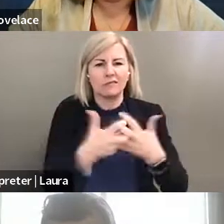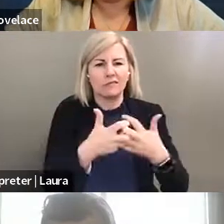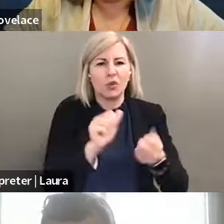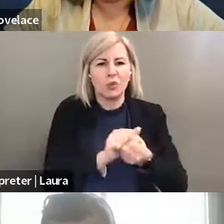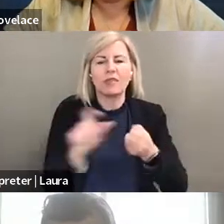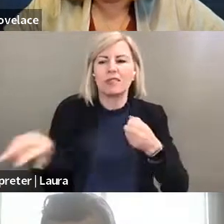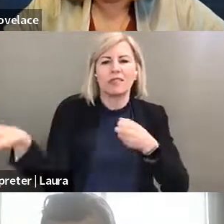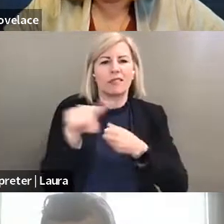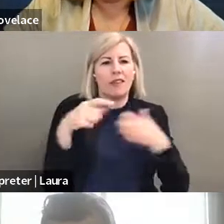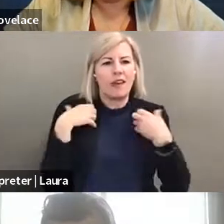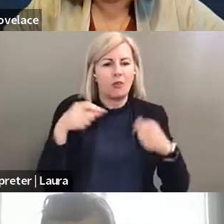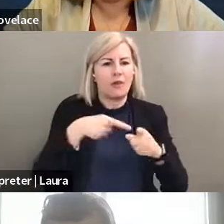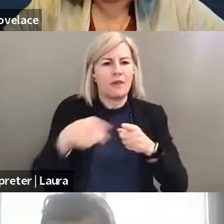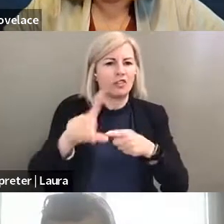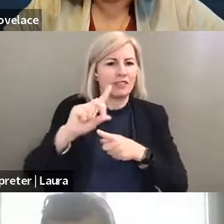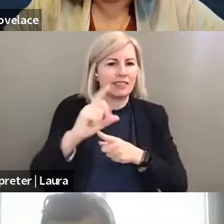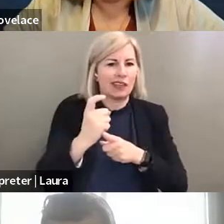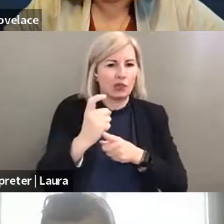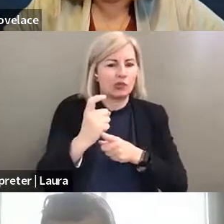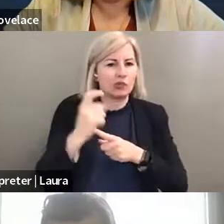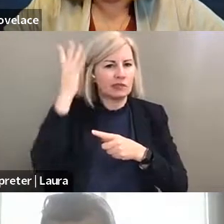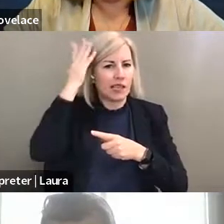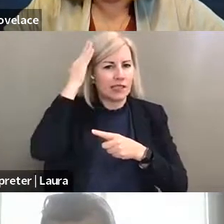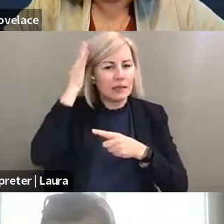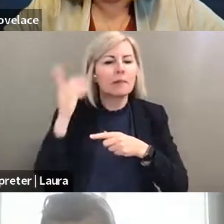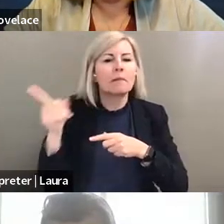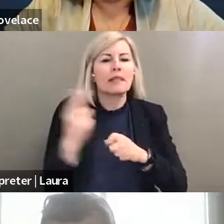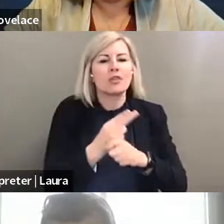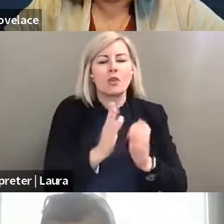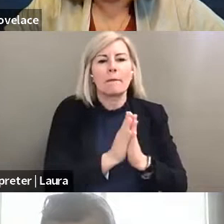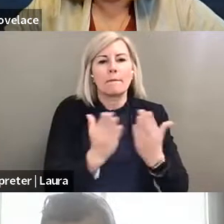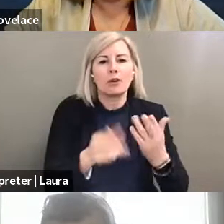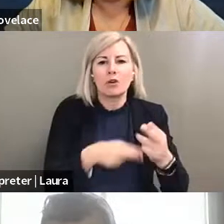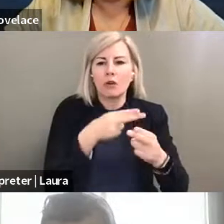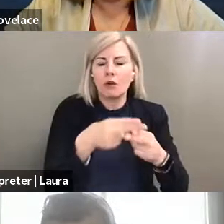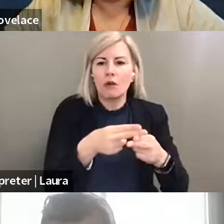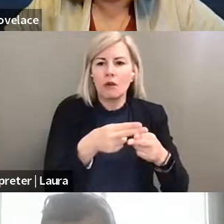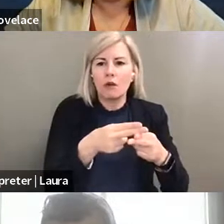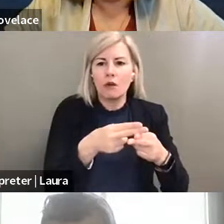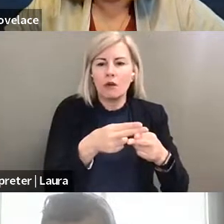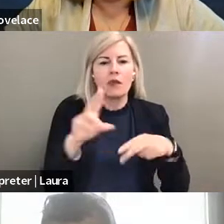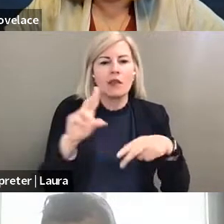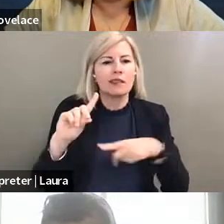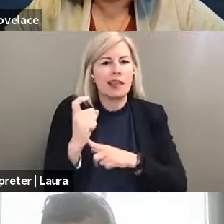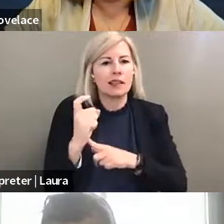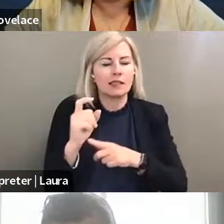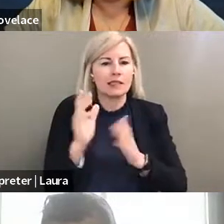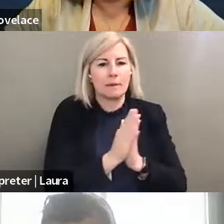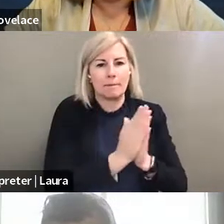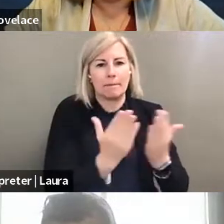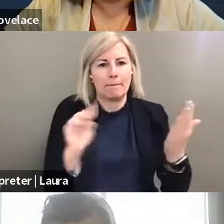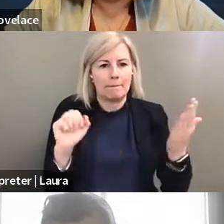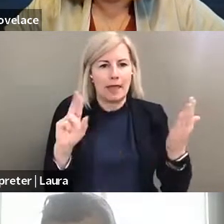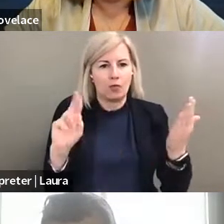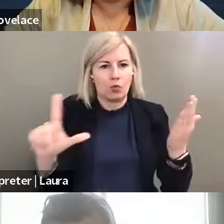health professionals diagnose autism. They use a book called the diagnostic manual. And so